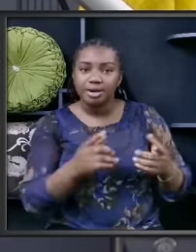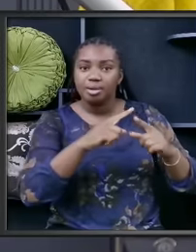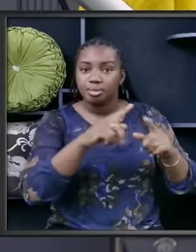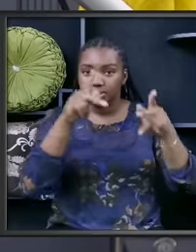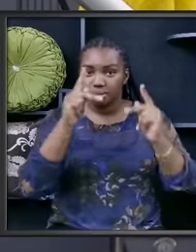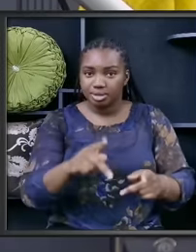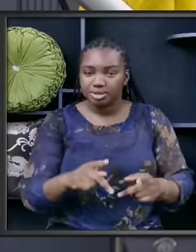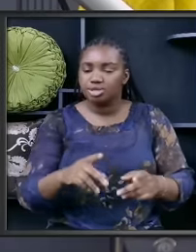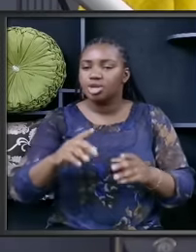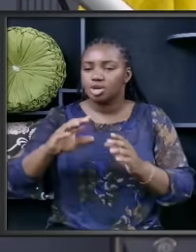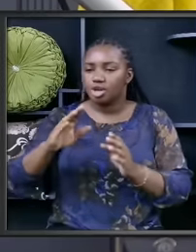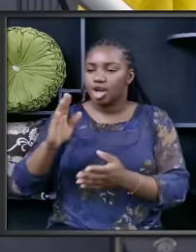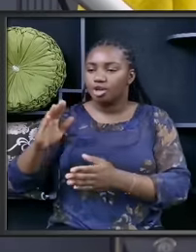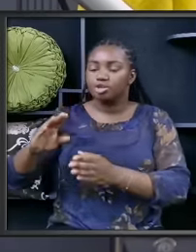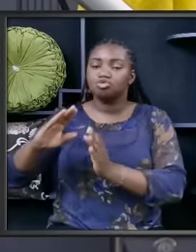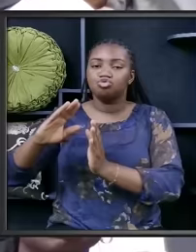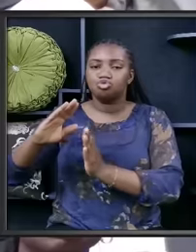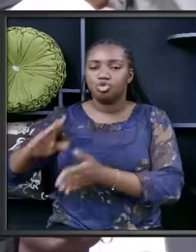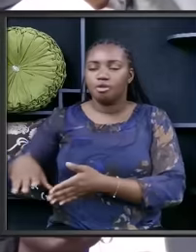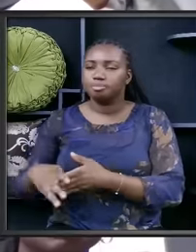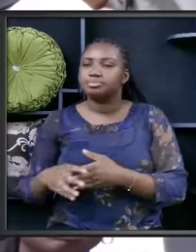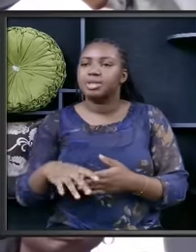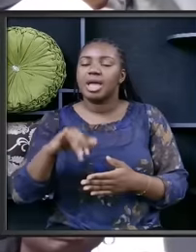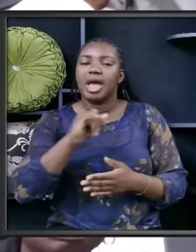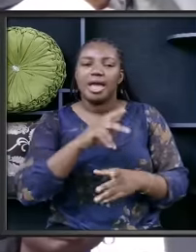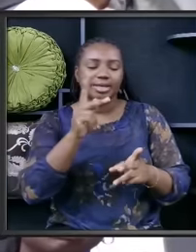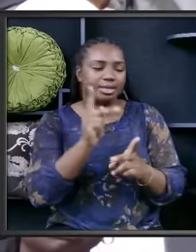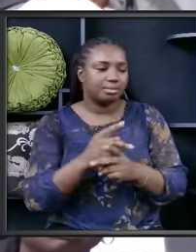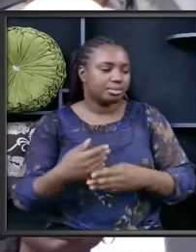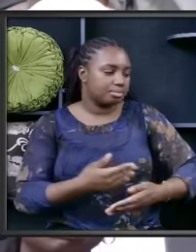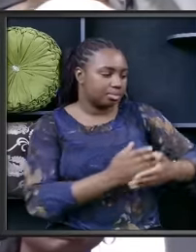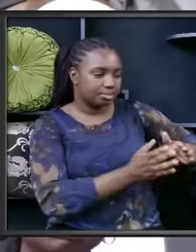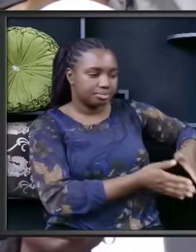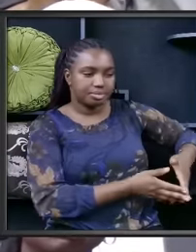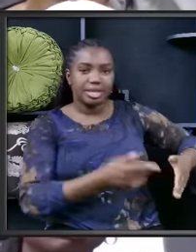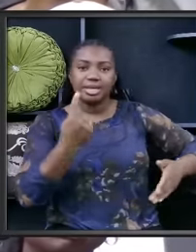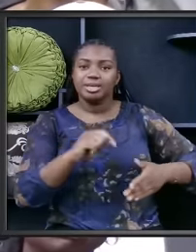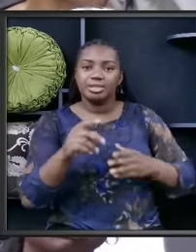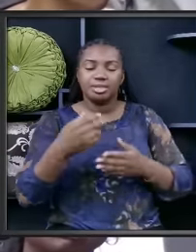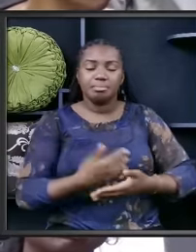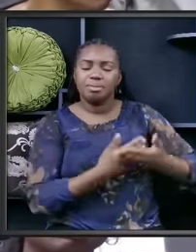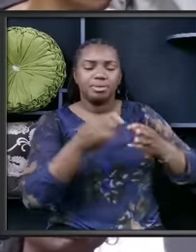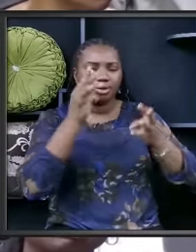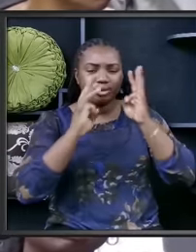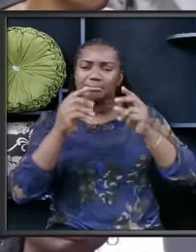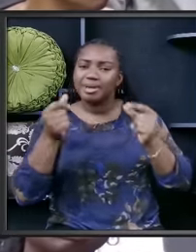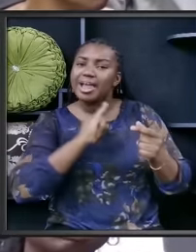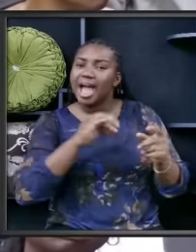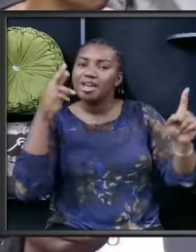drop. So now I come put him for car seat. So I come put him for the baby. They cry immediately. I